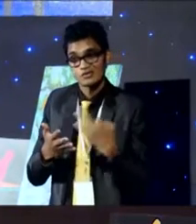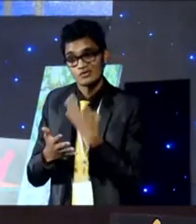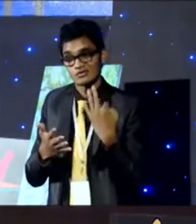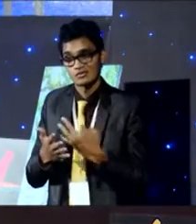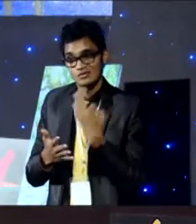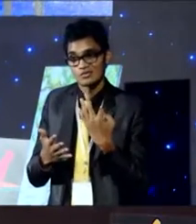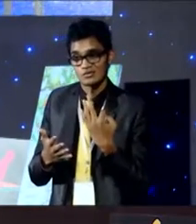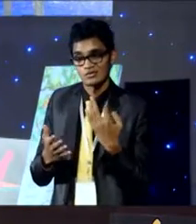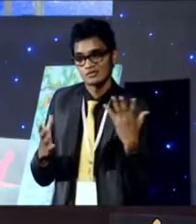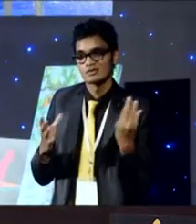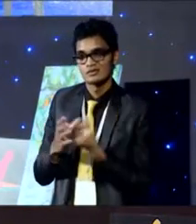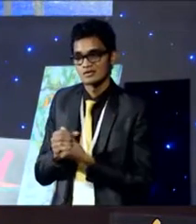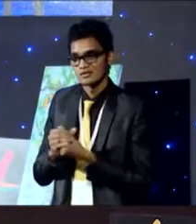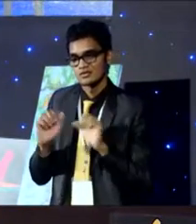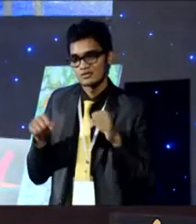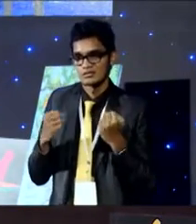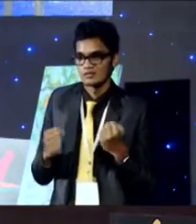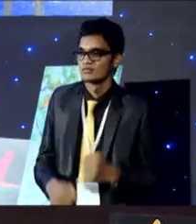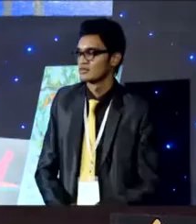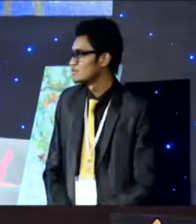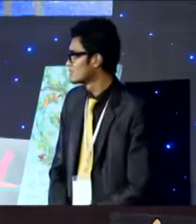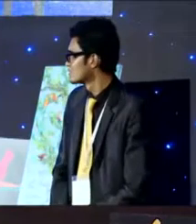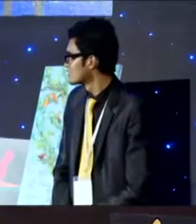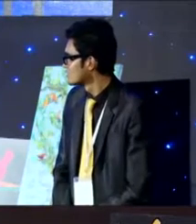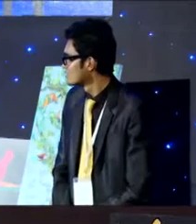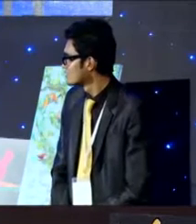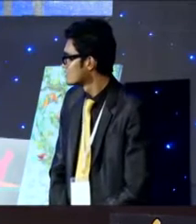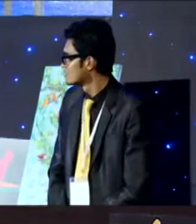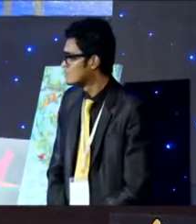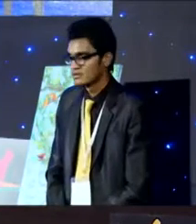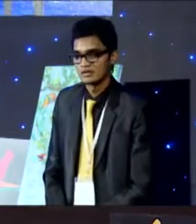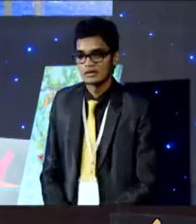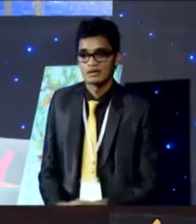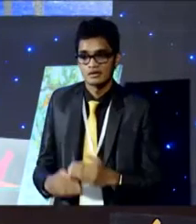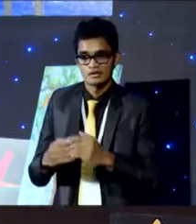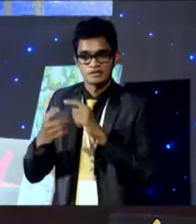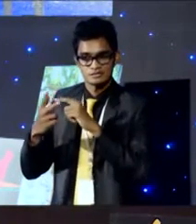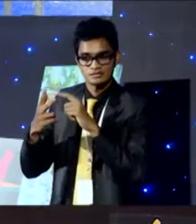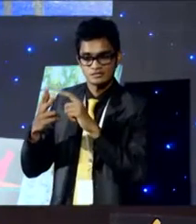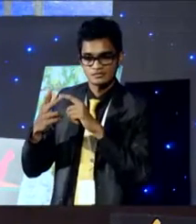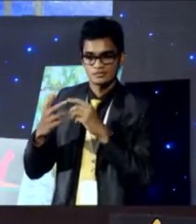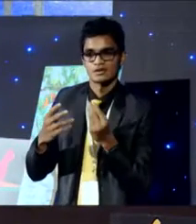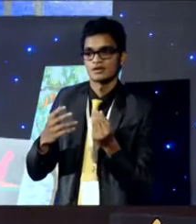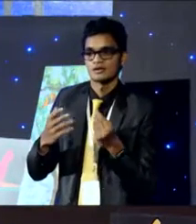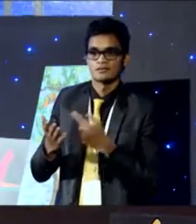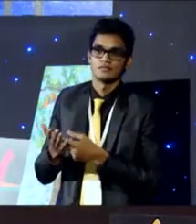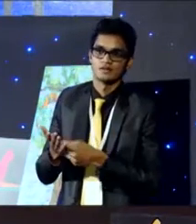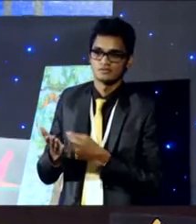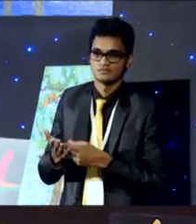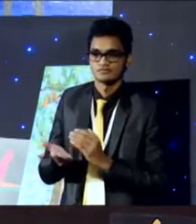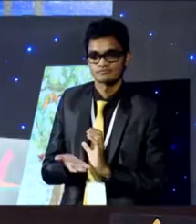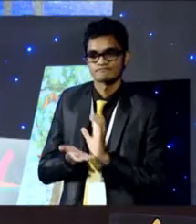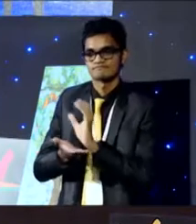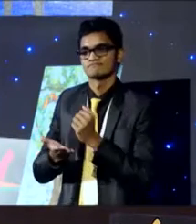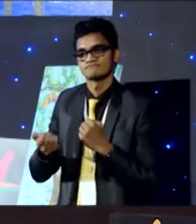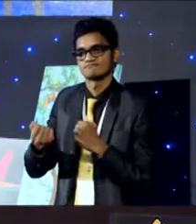diversity and inclusion is part of our people's strategy. And the other thing is the financial view. If you had to read